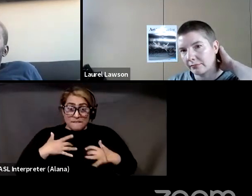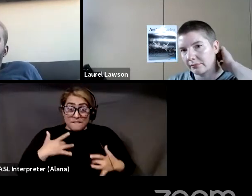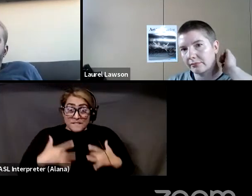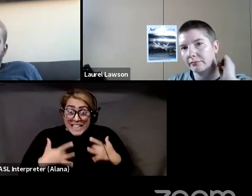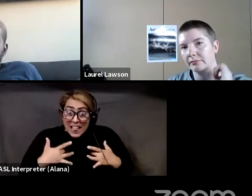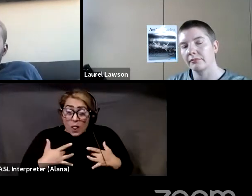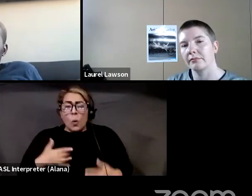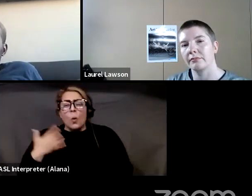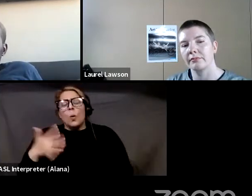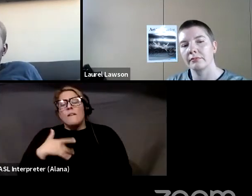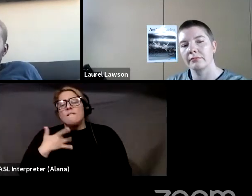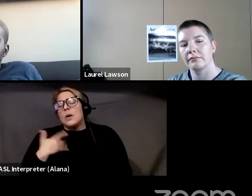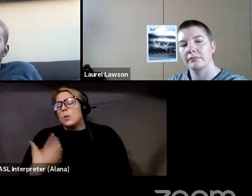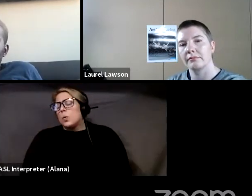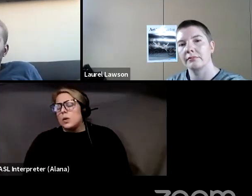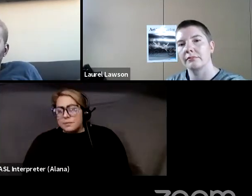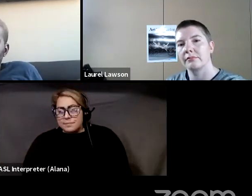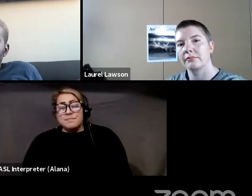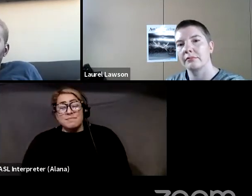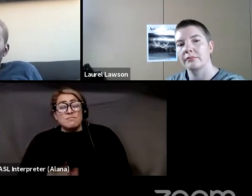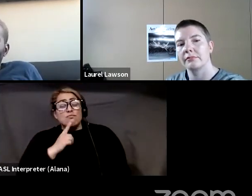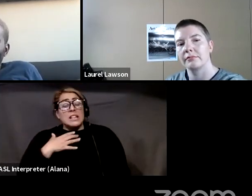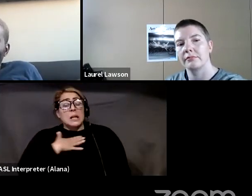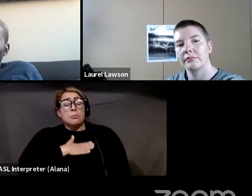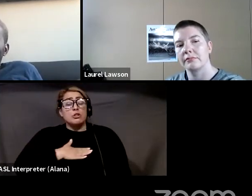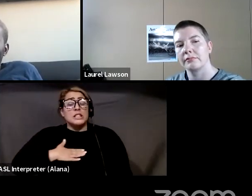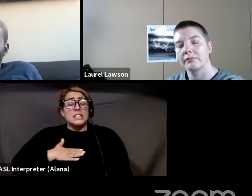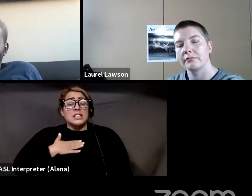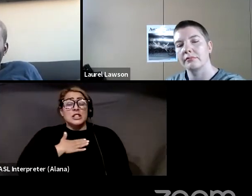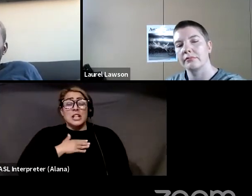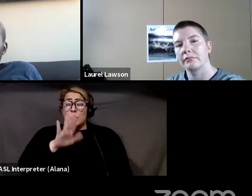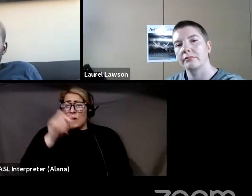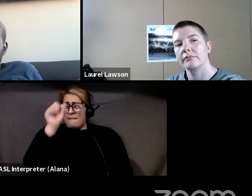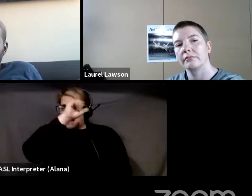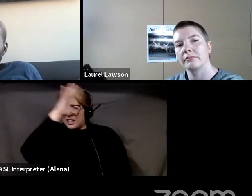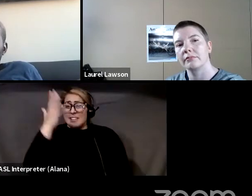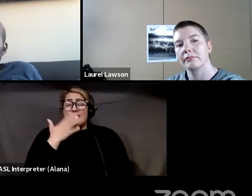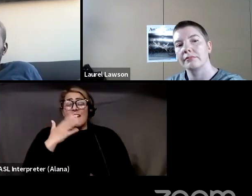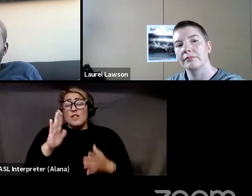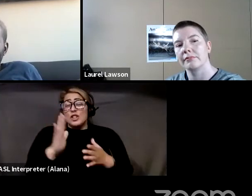Yeah. I really appreciate hearing that. So thanks for sharing.